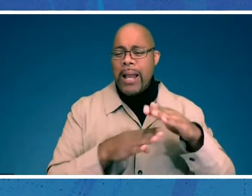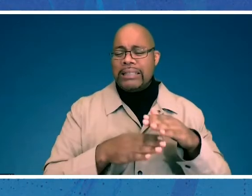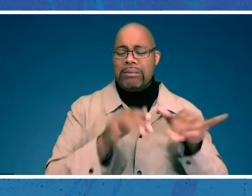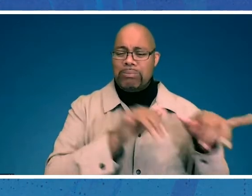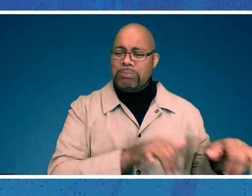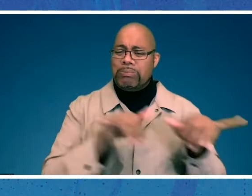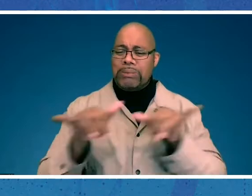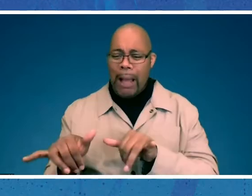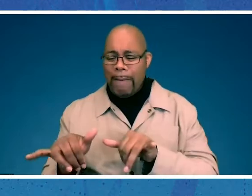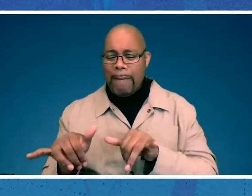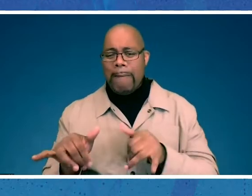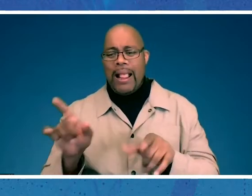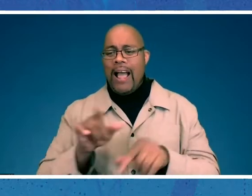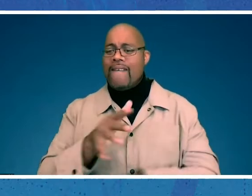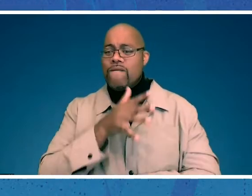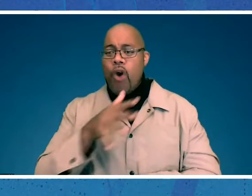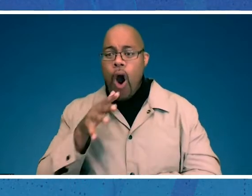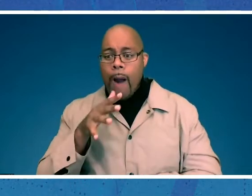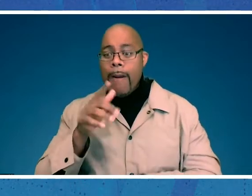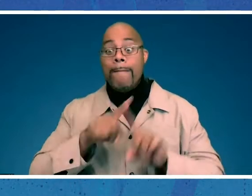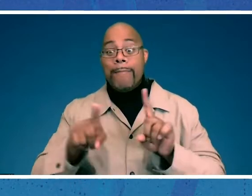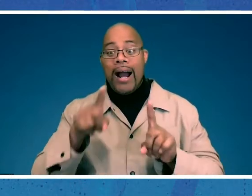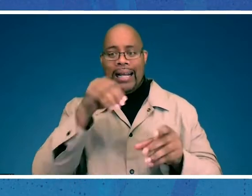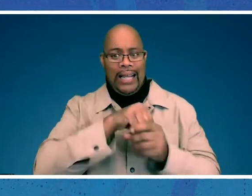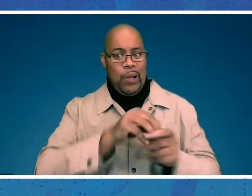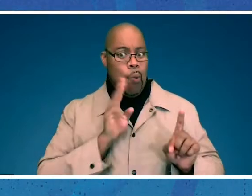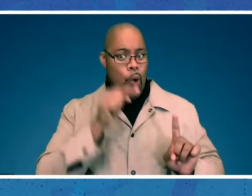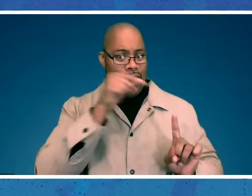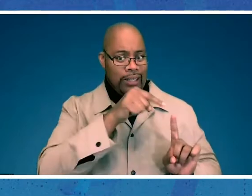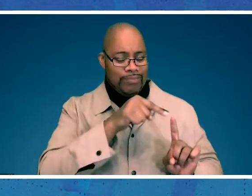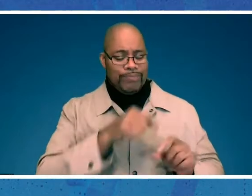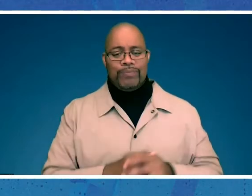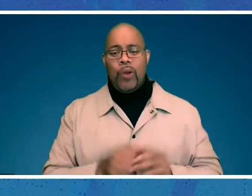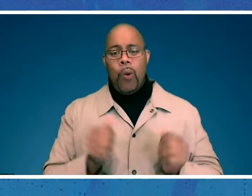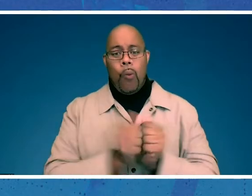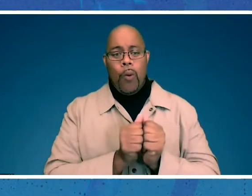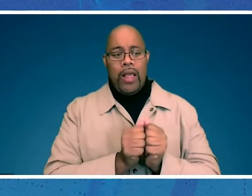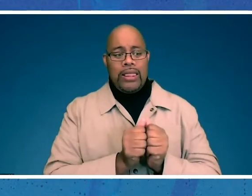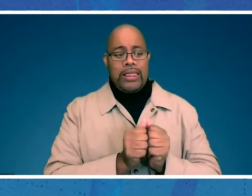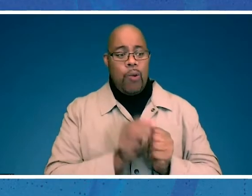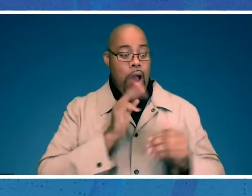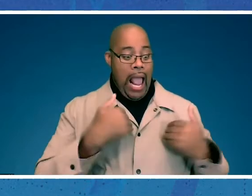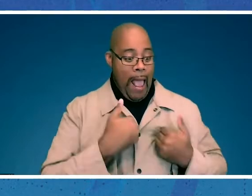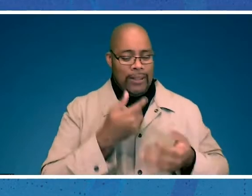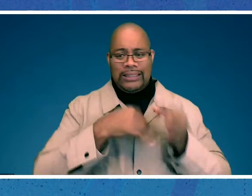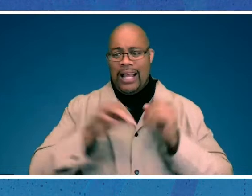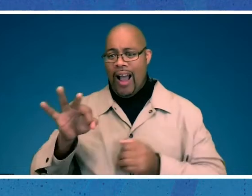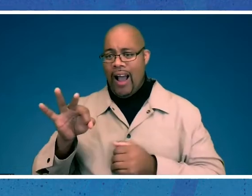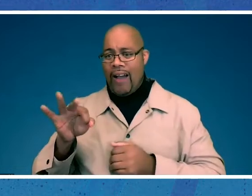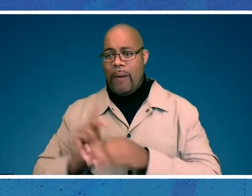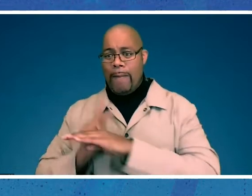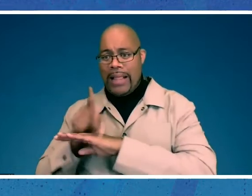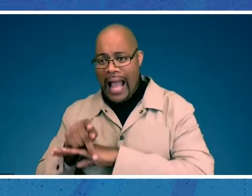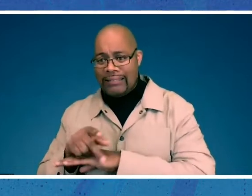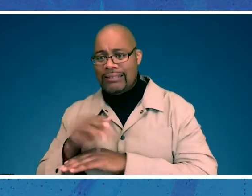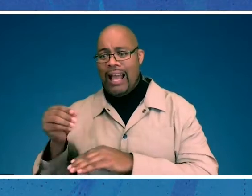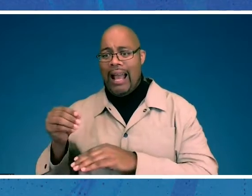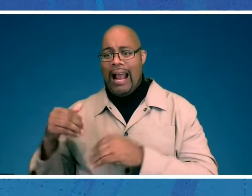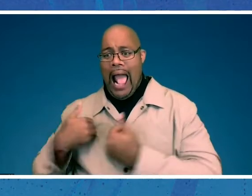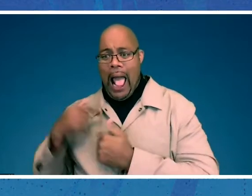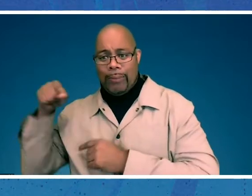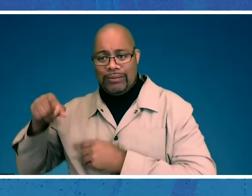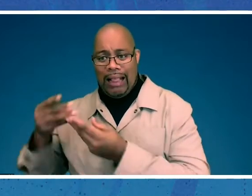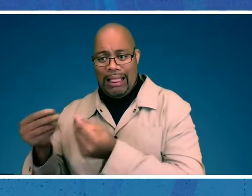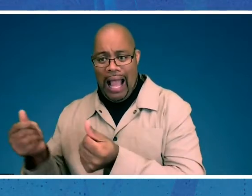think of it as farming, but in the water and with marine organisms instead of crops and livestock.